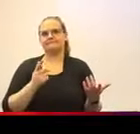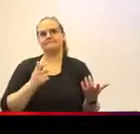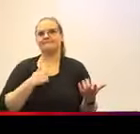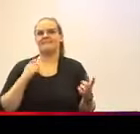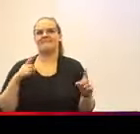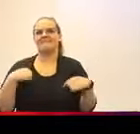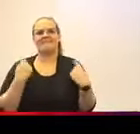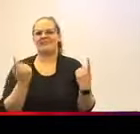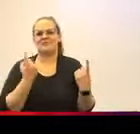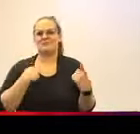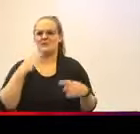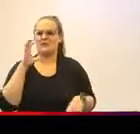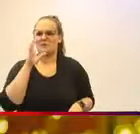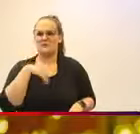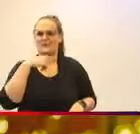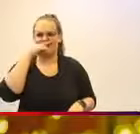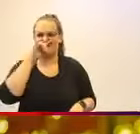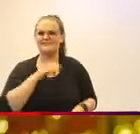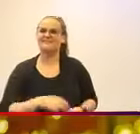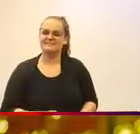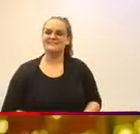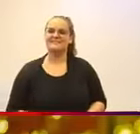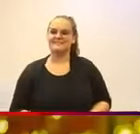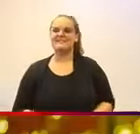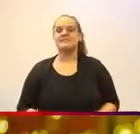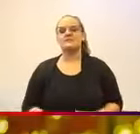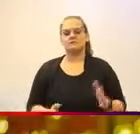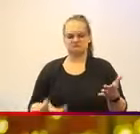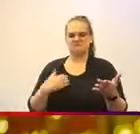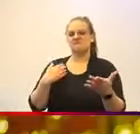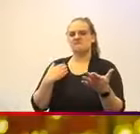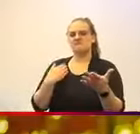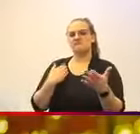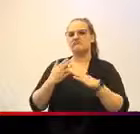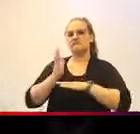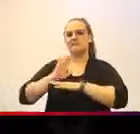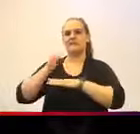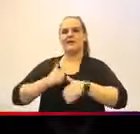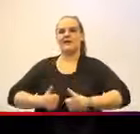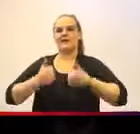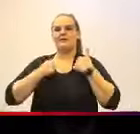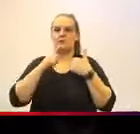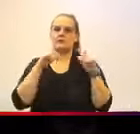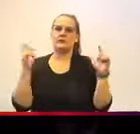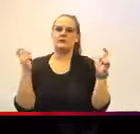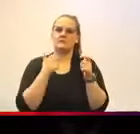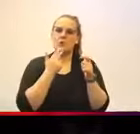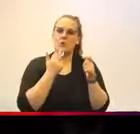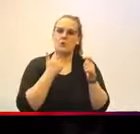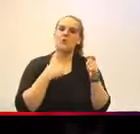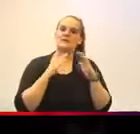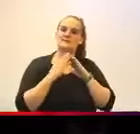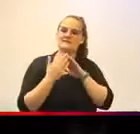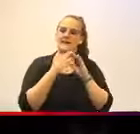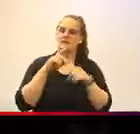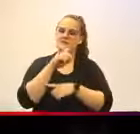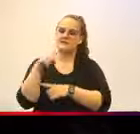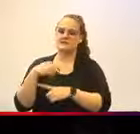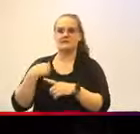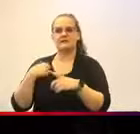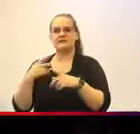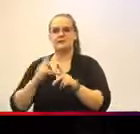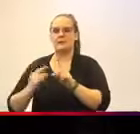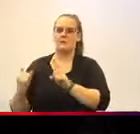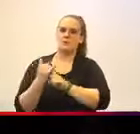guess. For a while, I lived in a small town in Texas. I was bullied, harassed, all the things